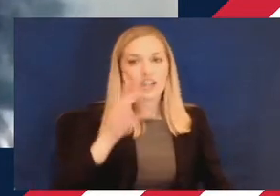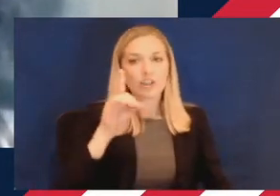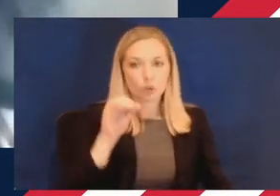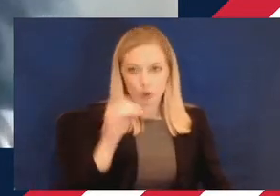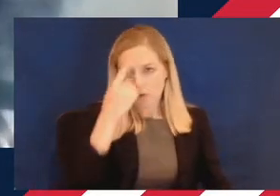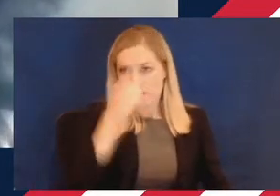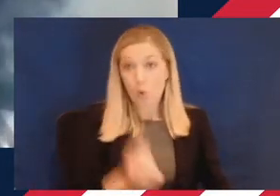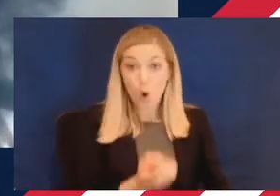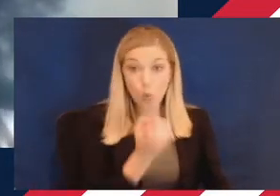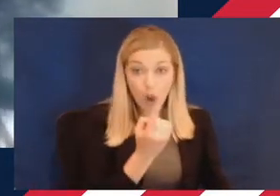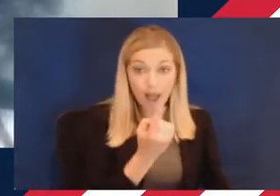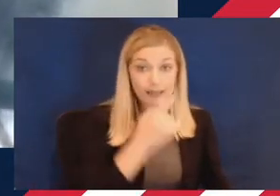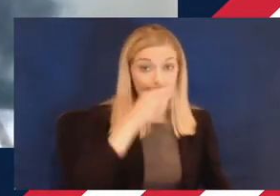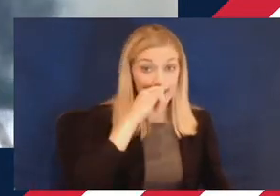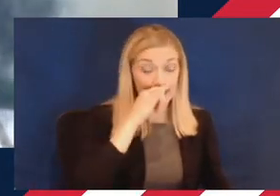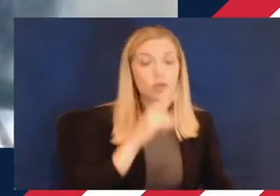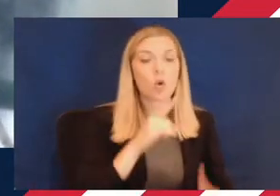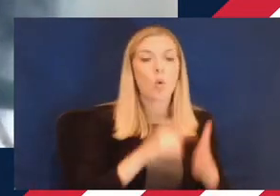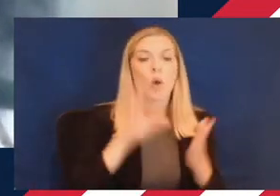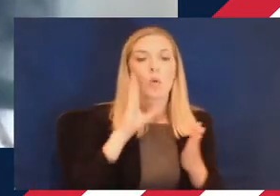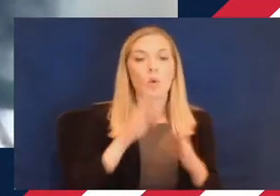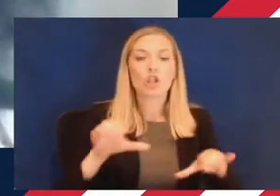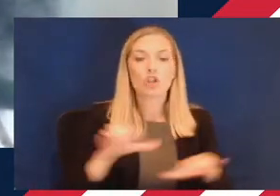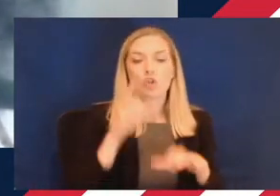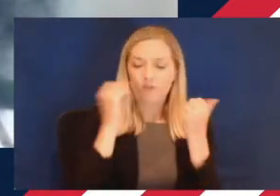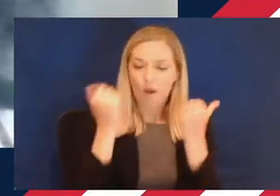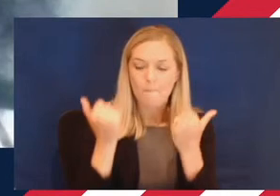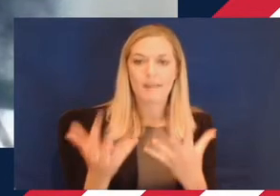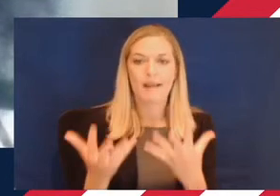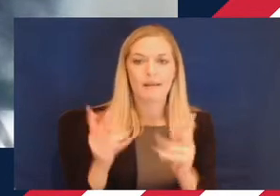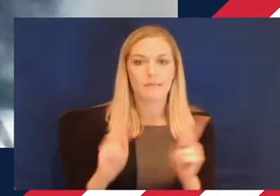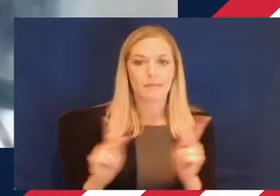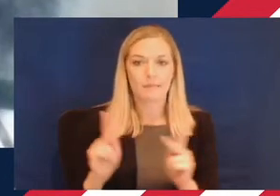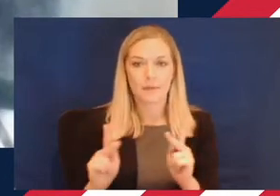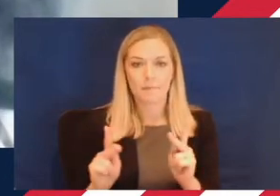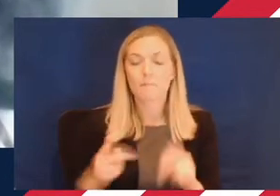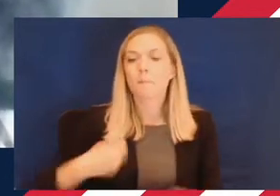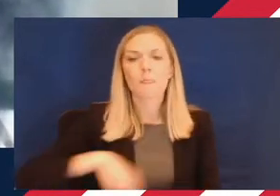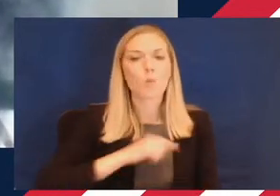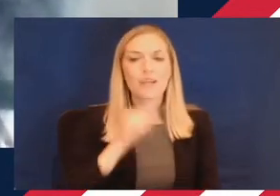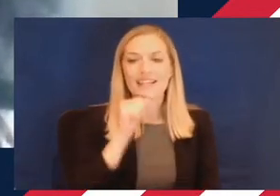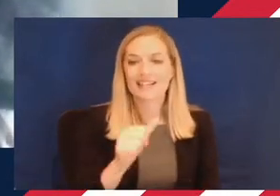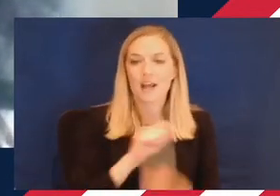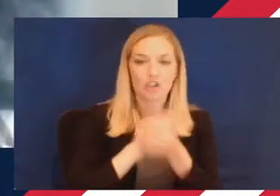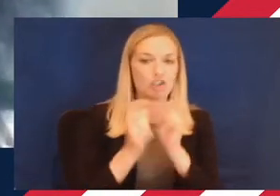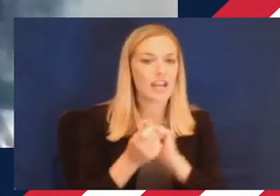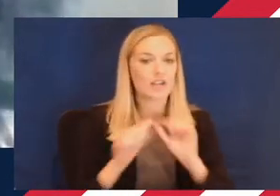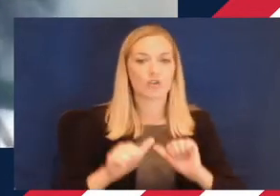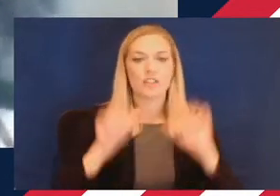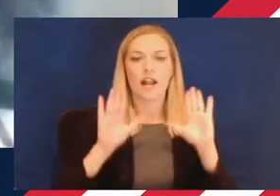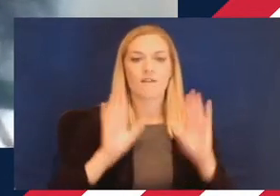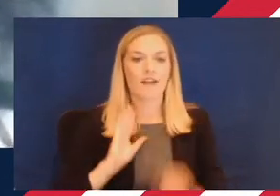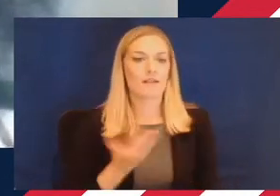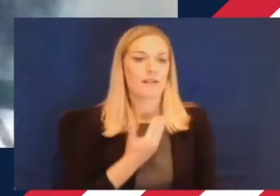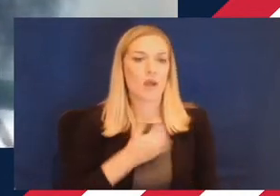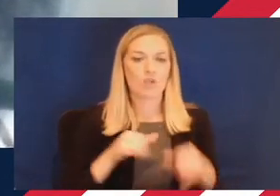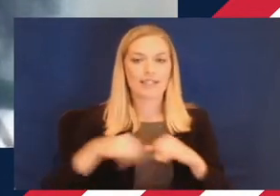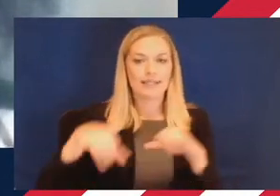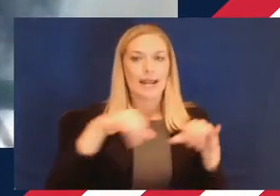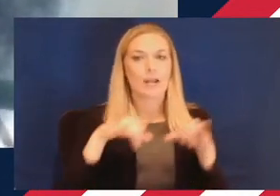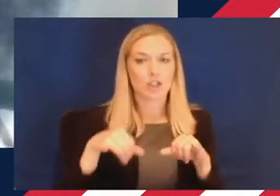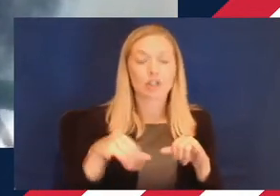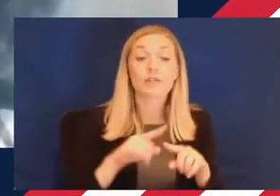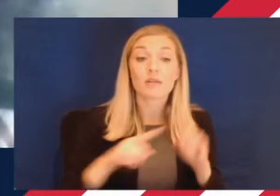many. We did not sacrifice the standards of our care, but we saw the effects on our bottom line. My peers on